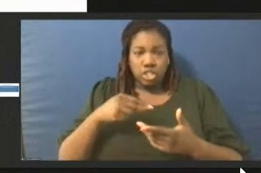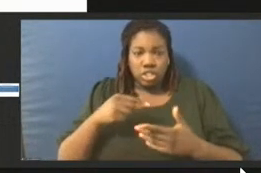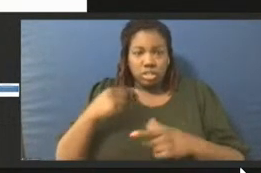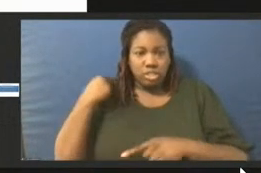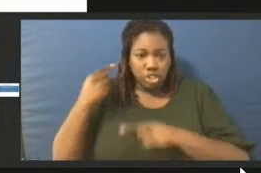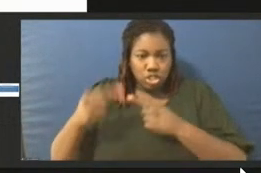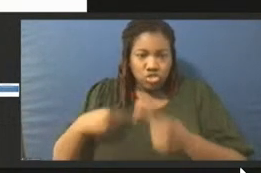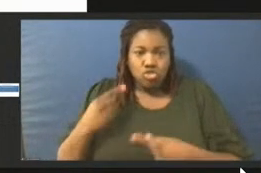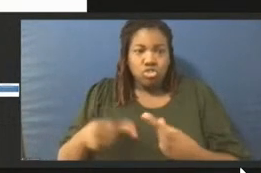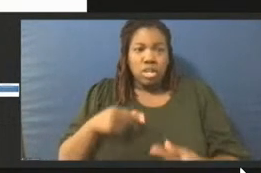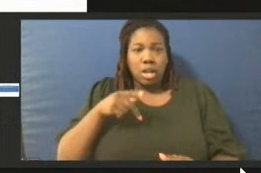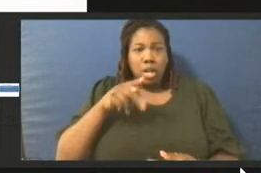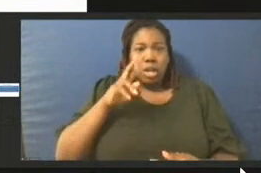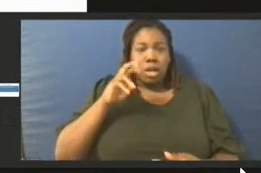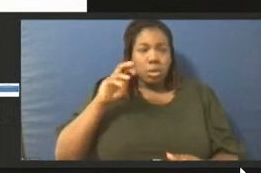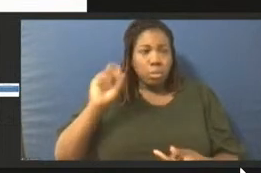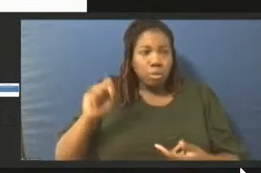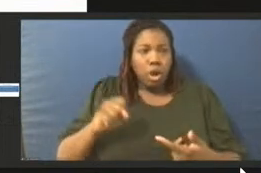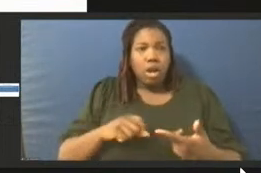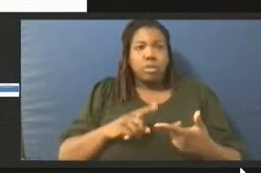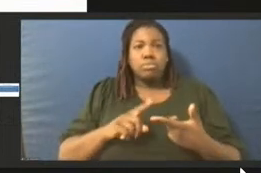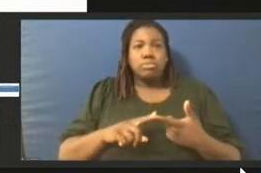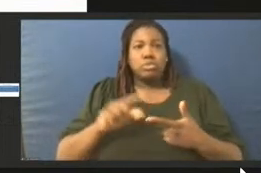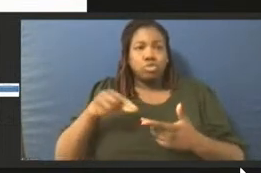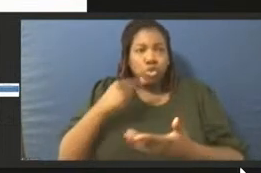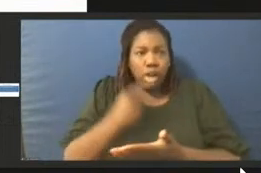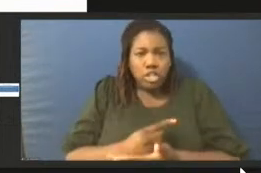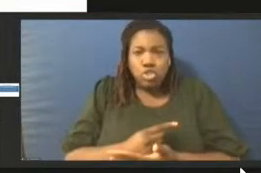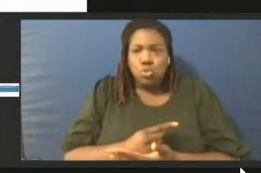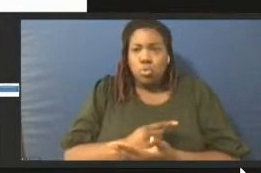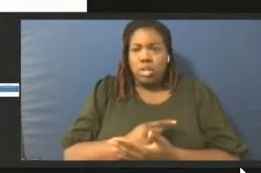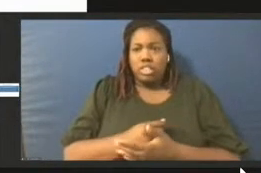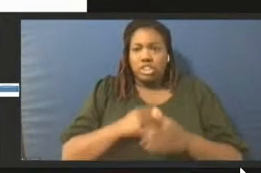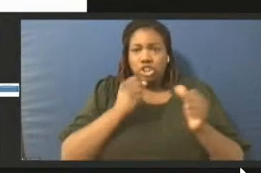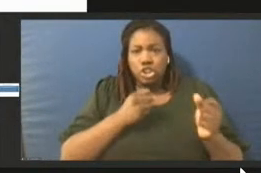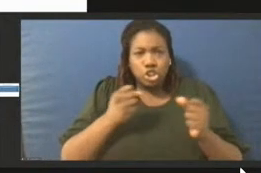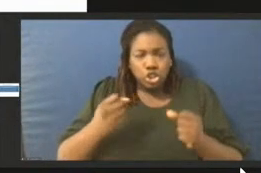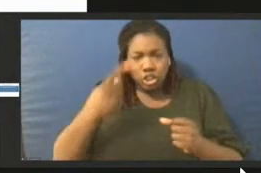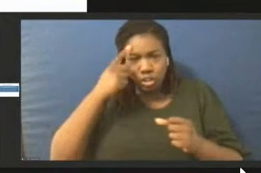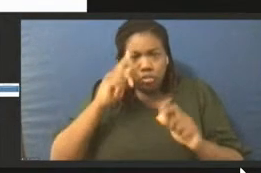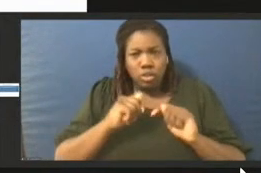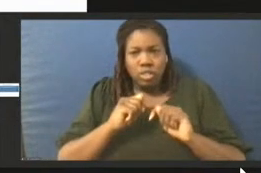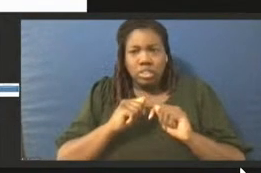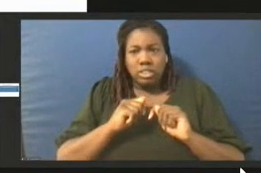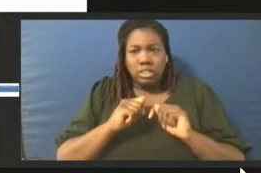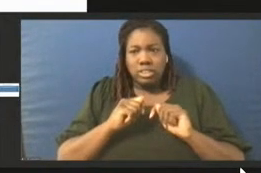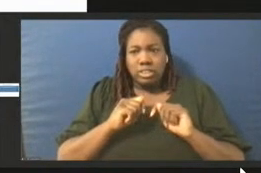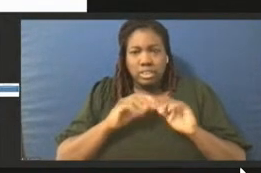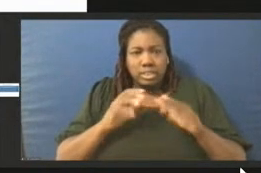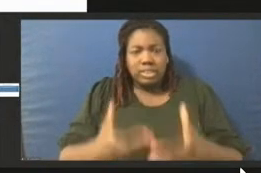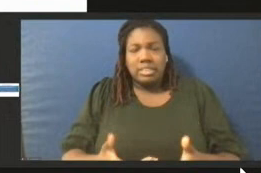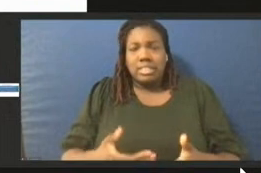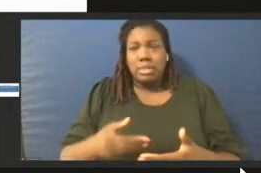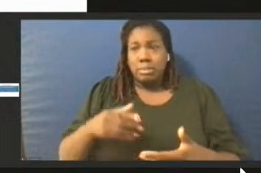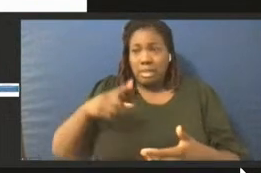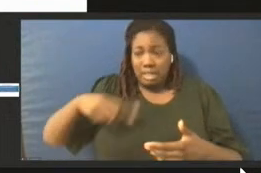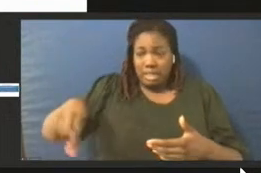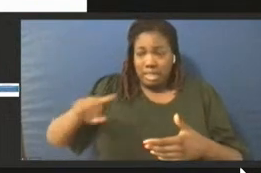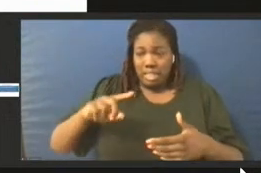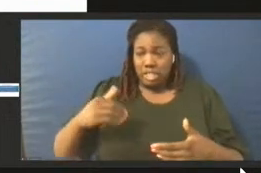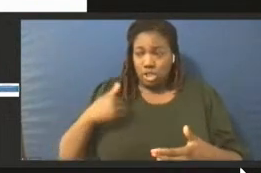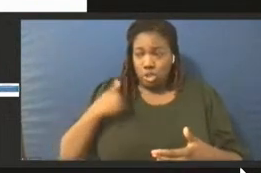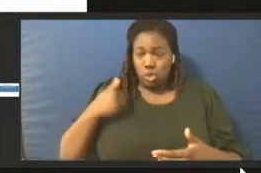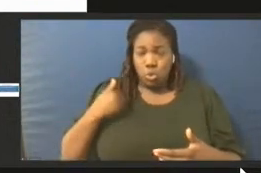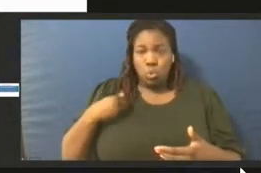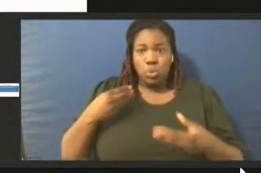crowds cheering for your team, this group has lost forever. And we feel that the youth of the nation are specifically